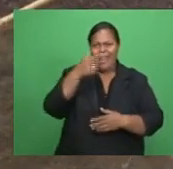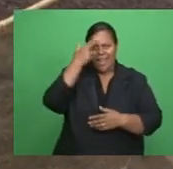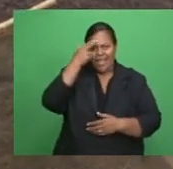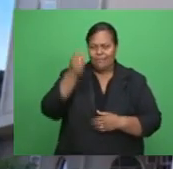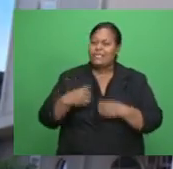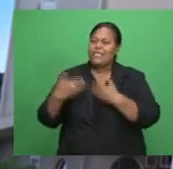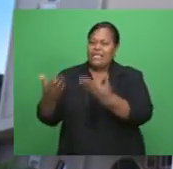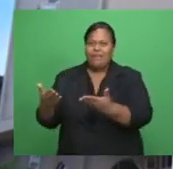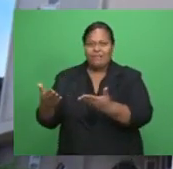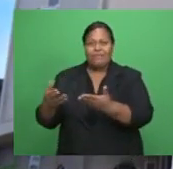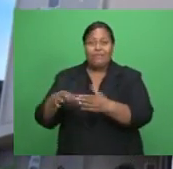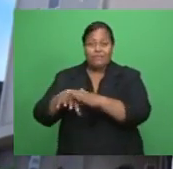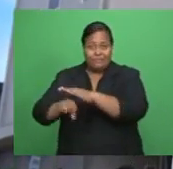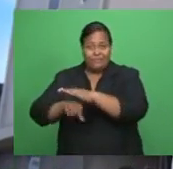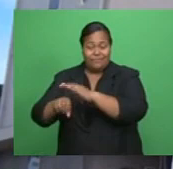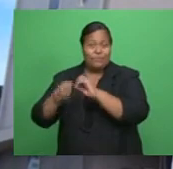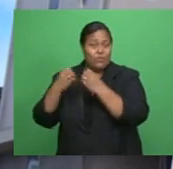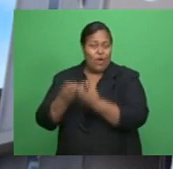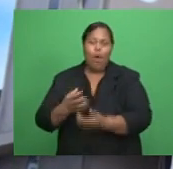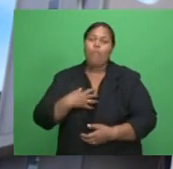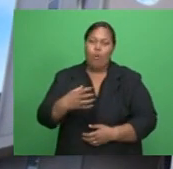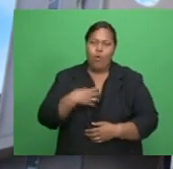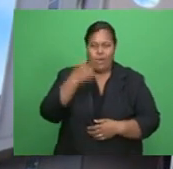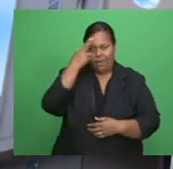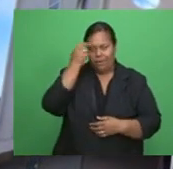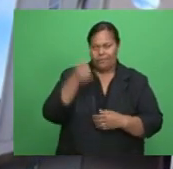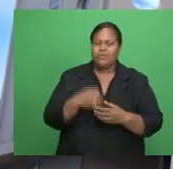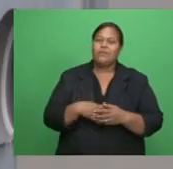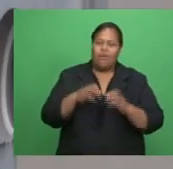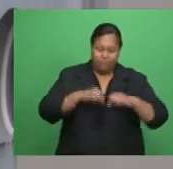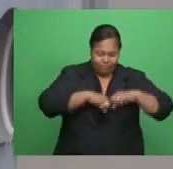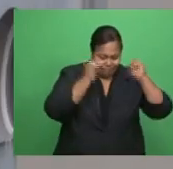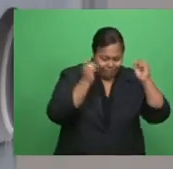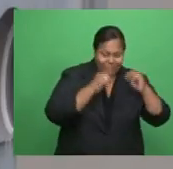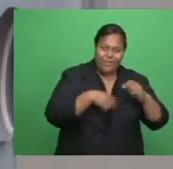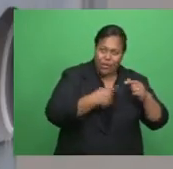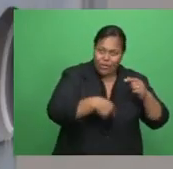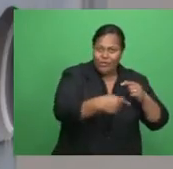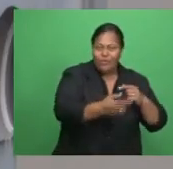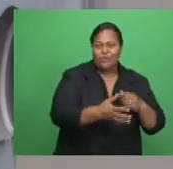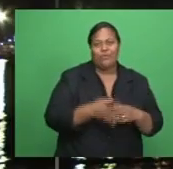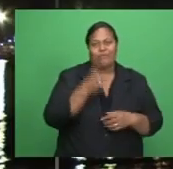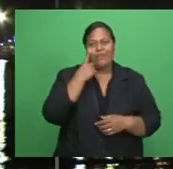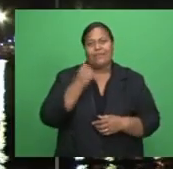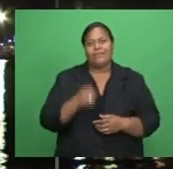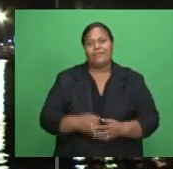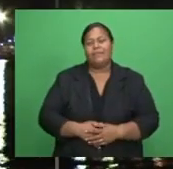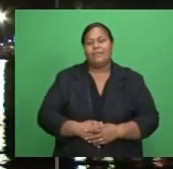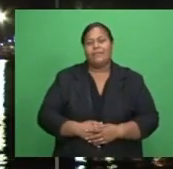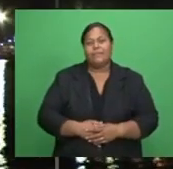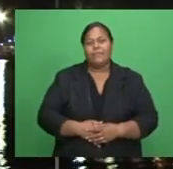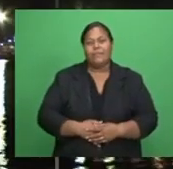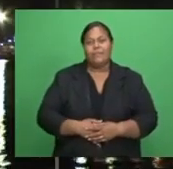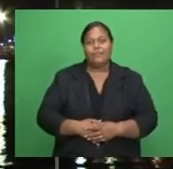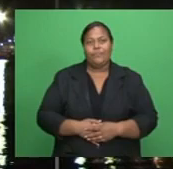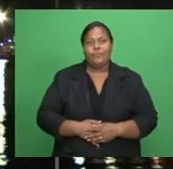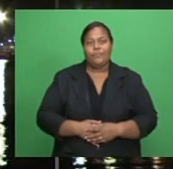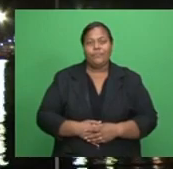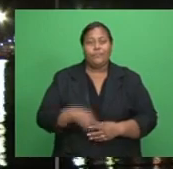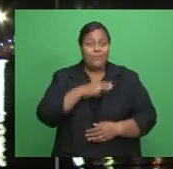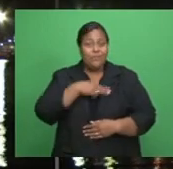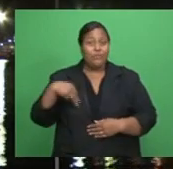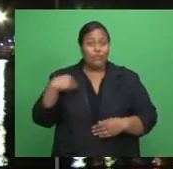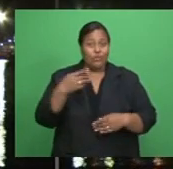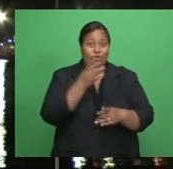stage, more could surface during the investigation. Pranita Prakash, FBC News. The Fisheries Ministry anticipates